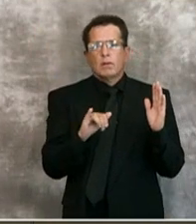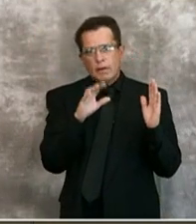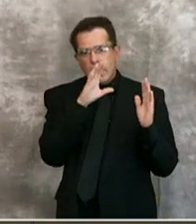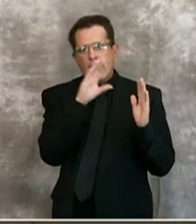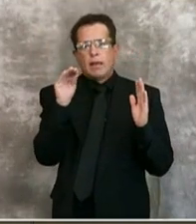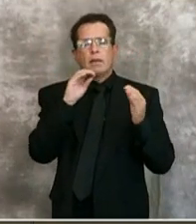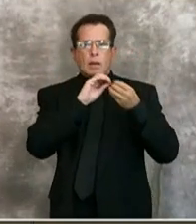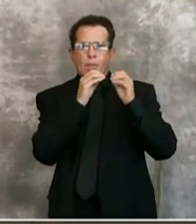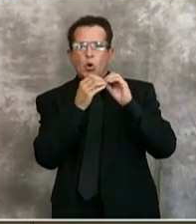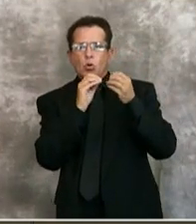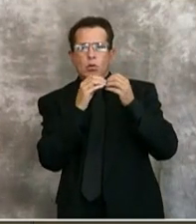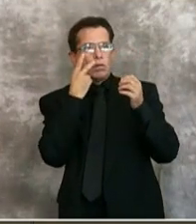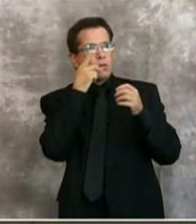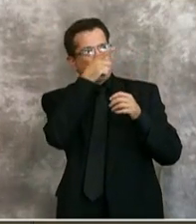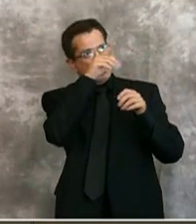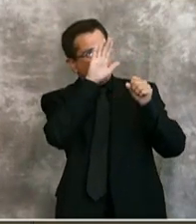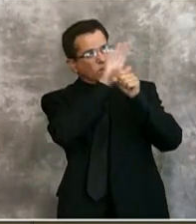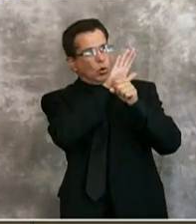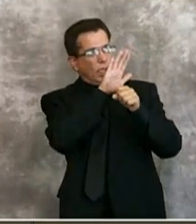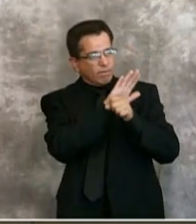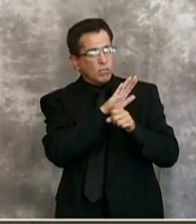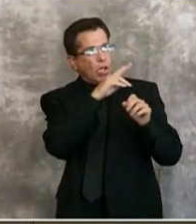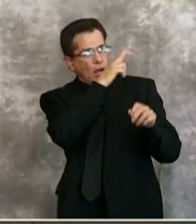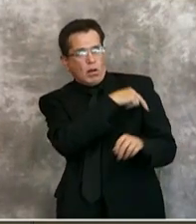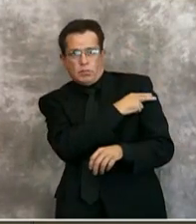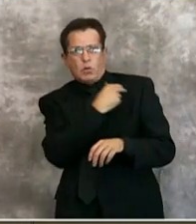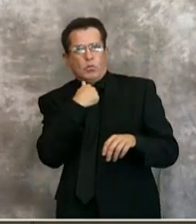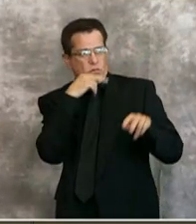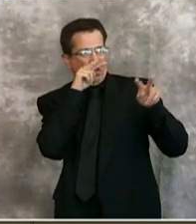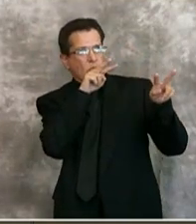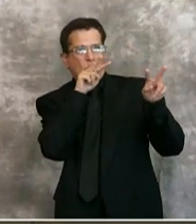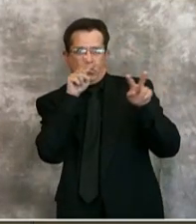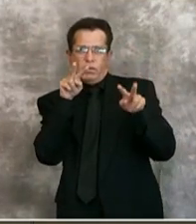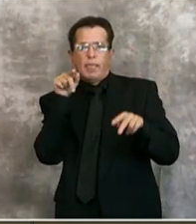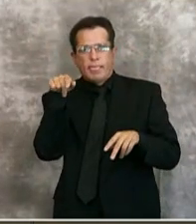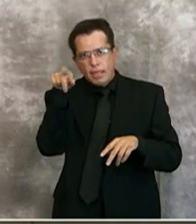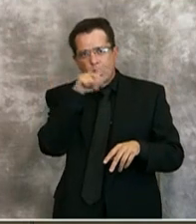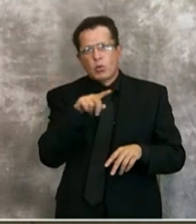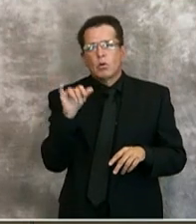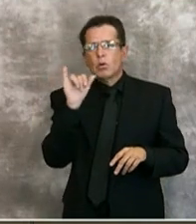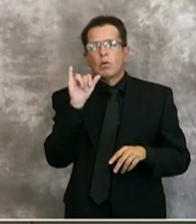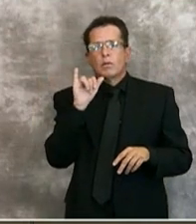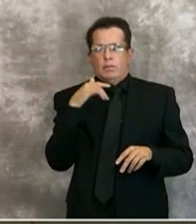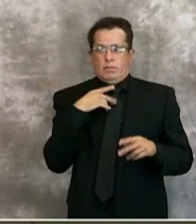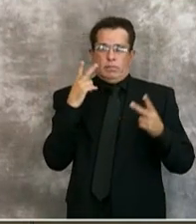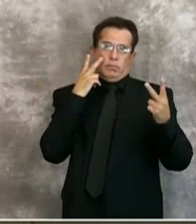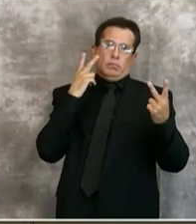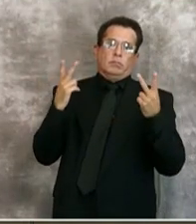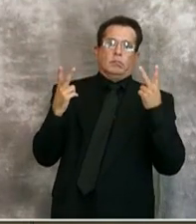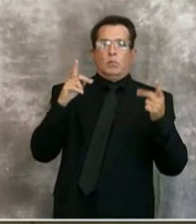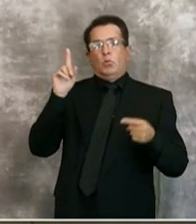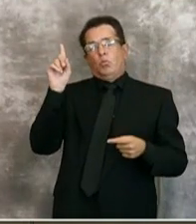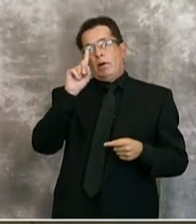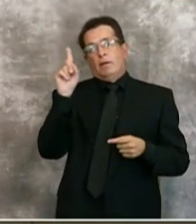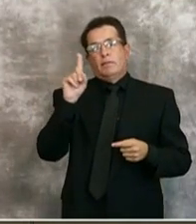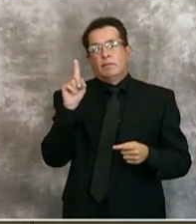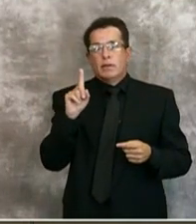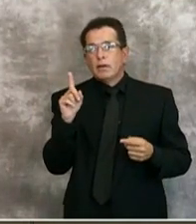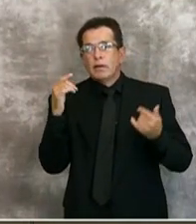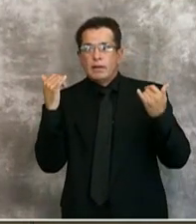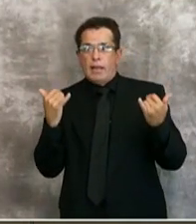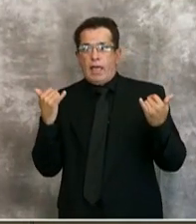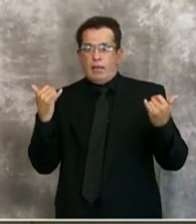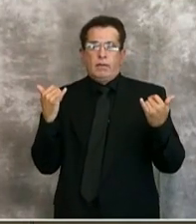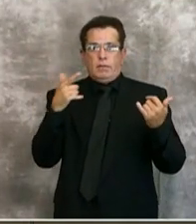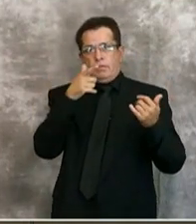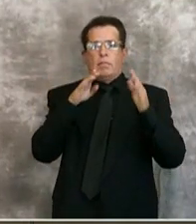hospital capacity, we are looking at that as well, where it might be coming to the point of